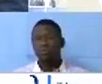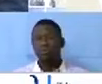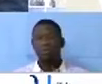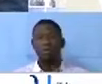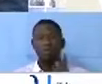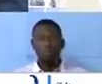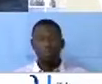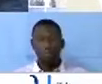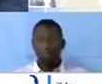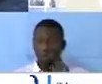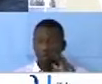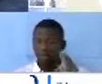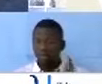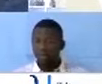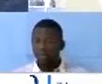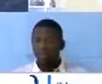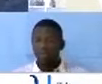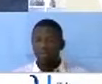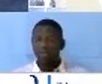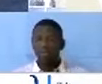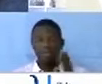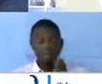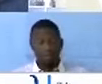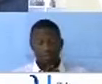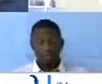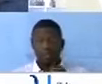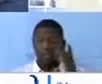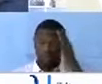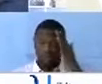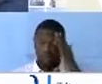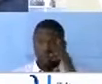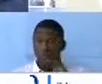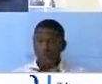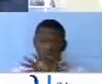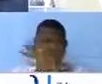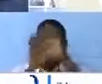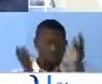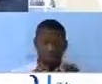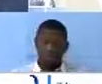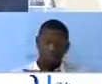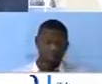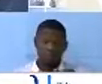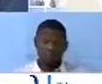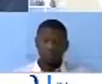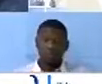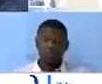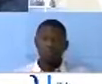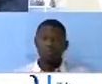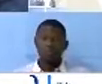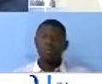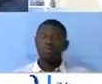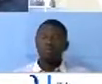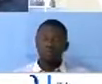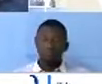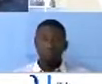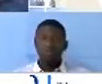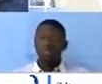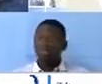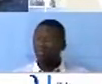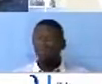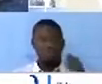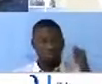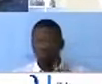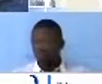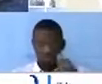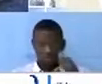But the evidence certainly suggests that all of you acquiesced, all of you tolerated the tortures.